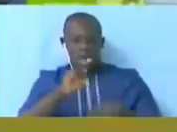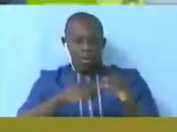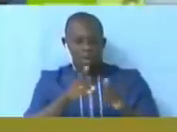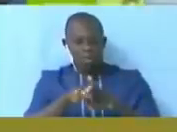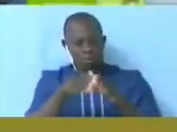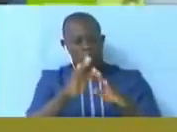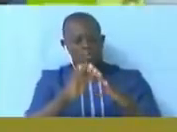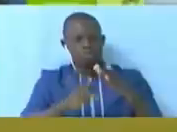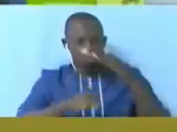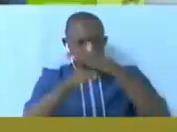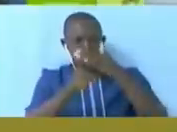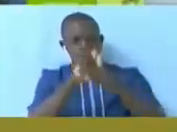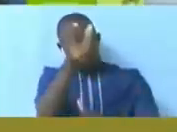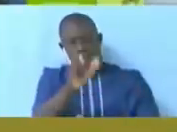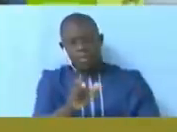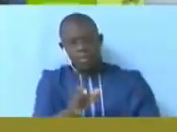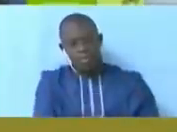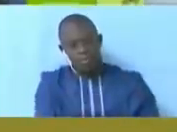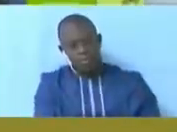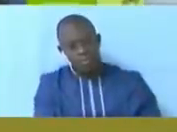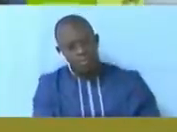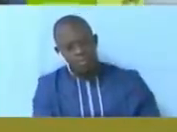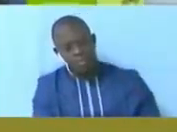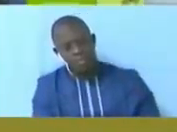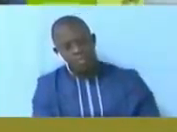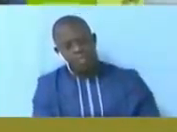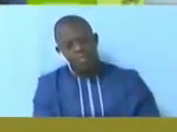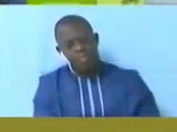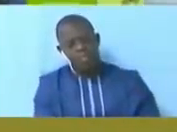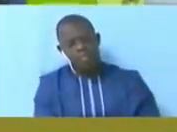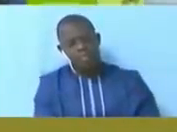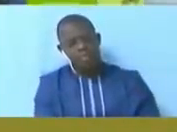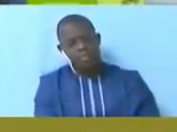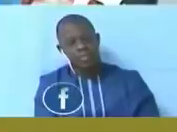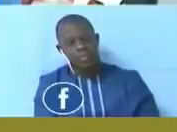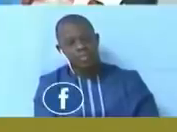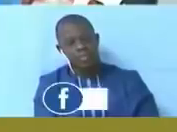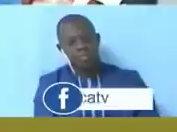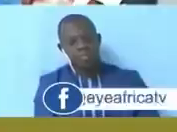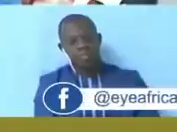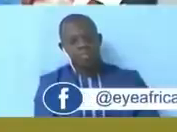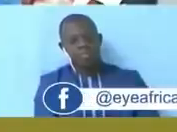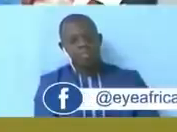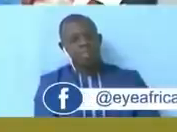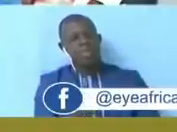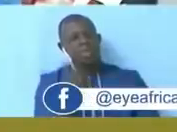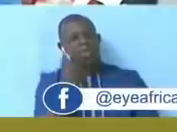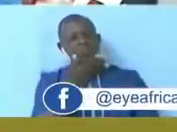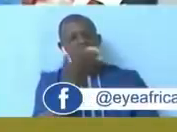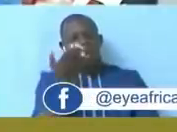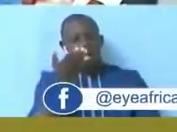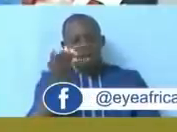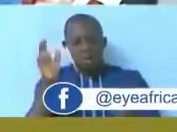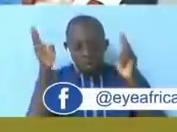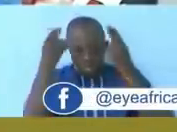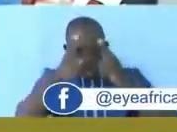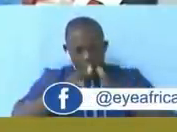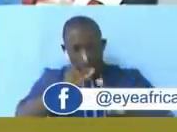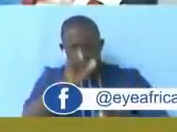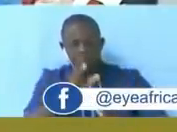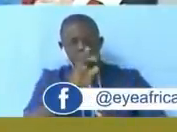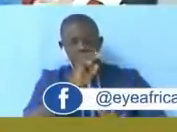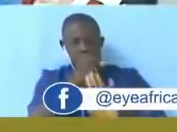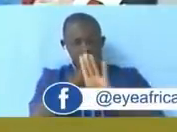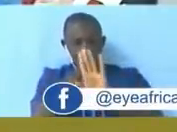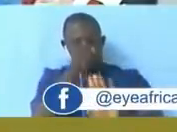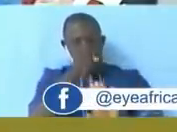lorin tankola karolela wuliye dabo ndije muruta koma. Why would defense counsel have cause to withdraw their representation for clients that